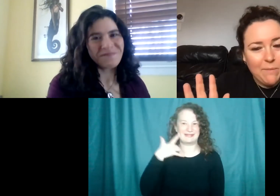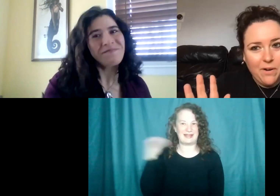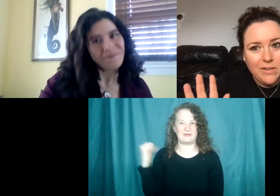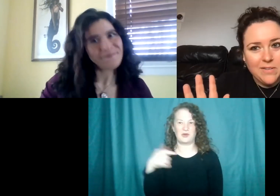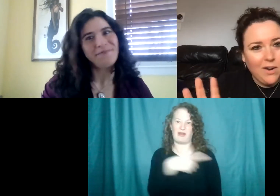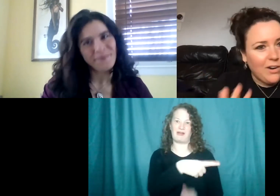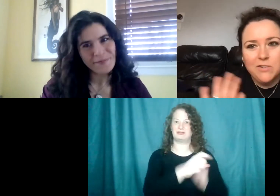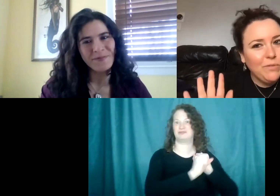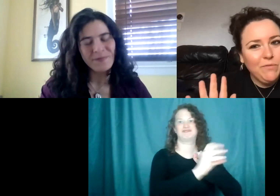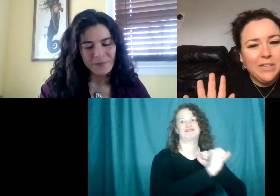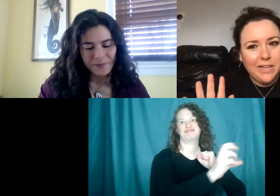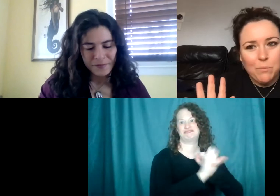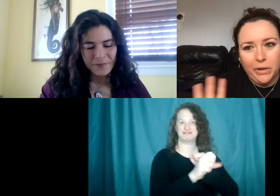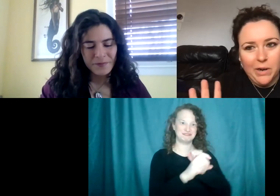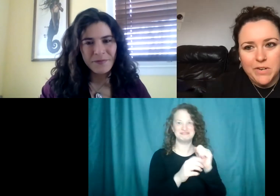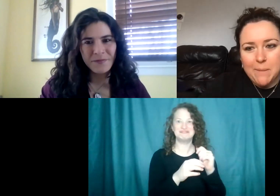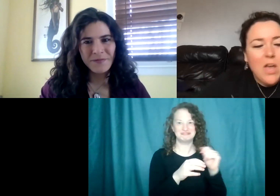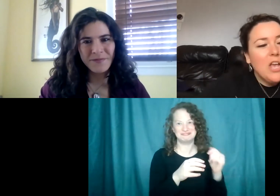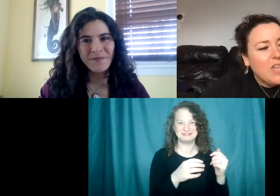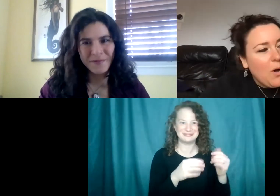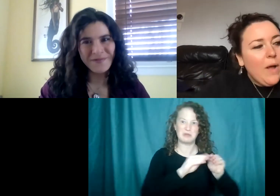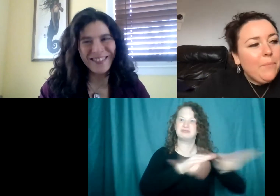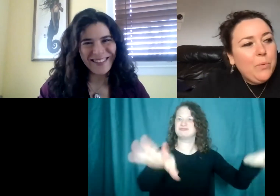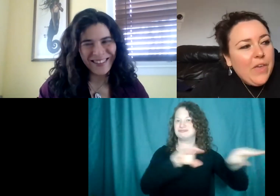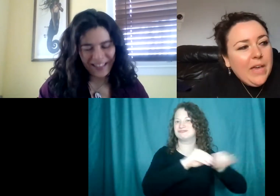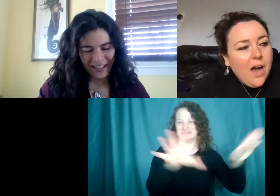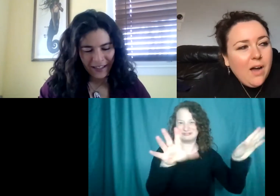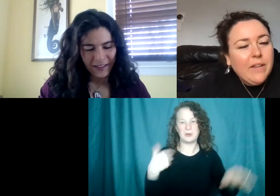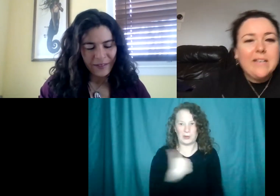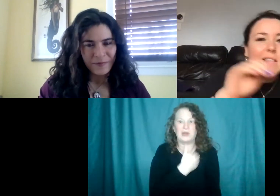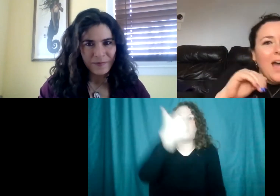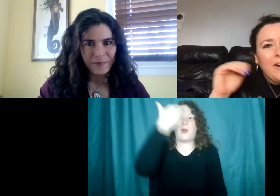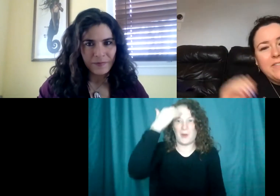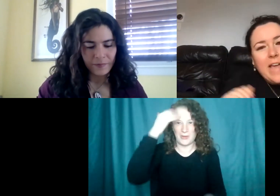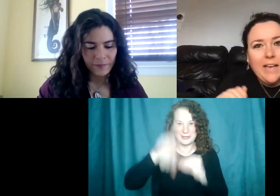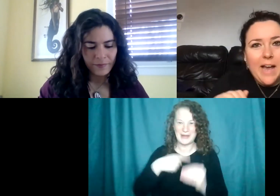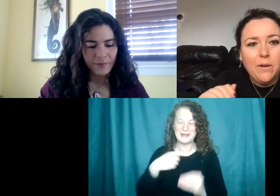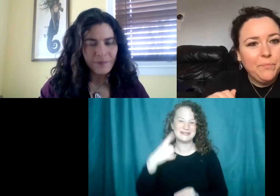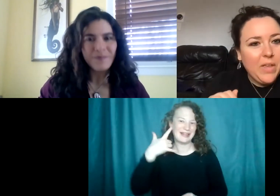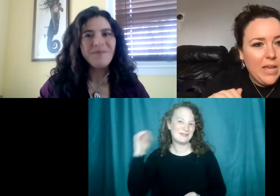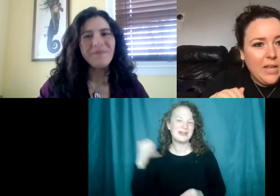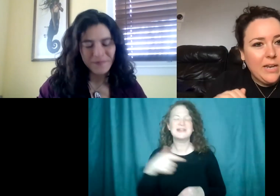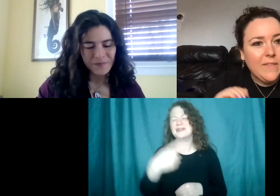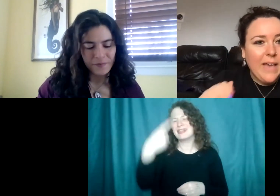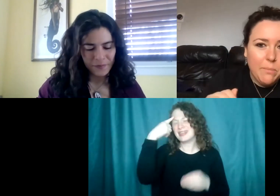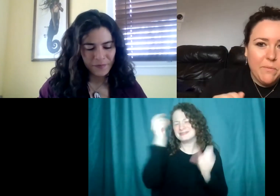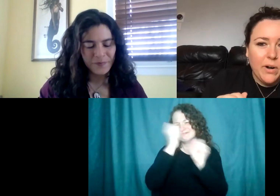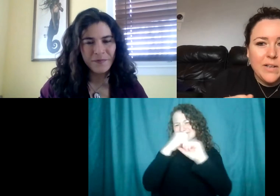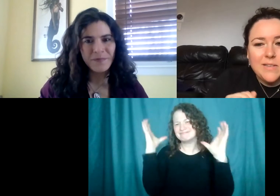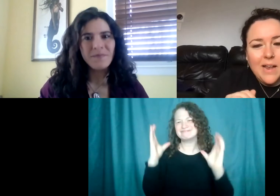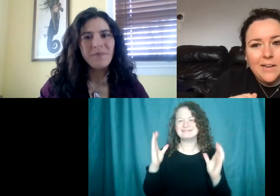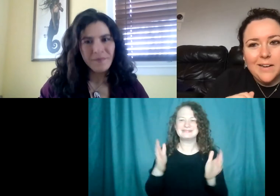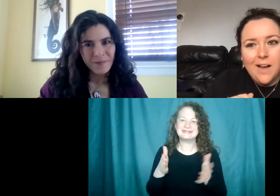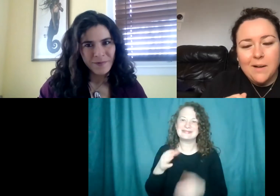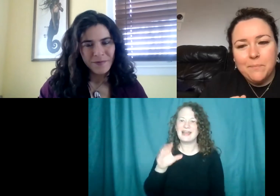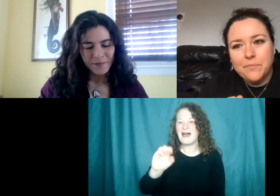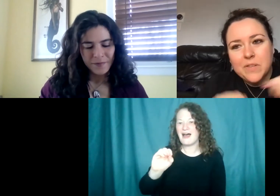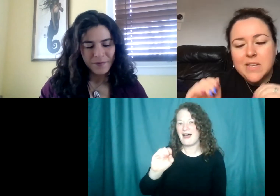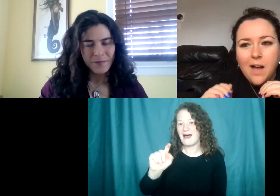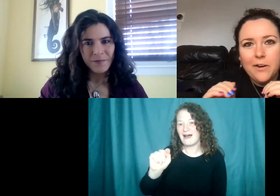California kelp forests are really working overtime. So we think of like sea otters hanging out in the kelp forests,